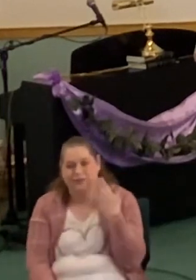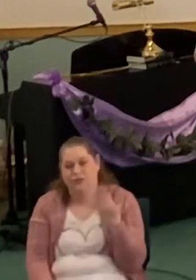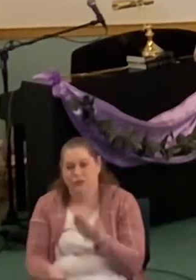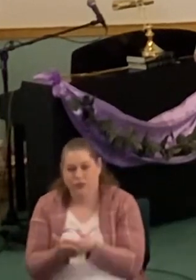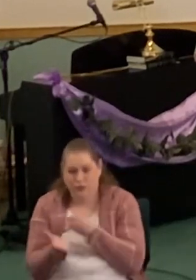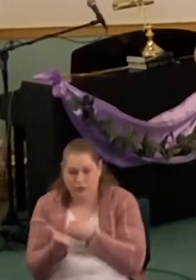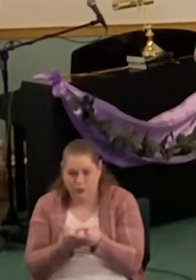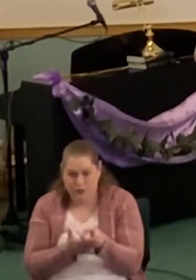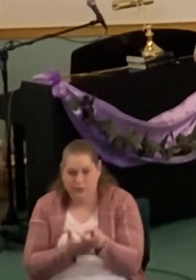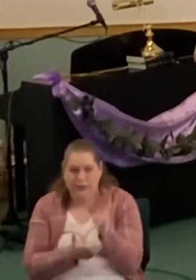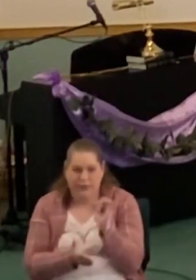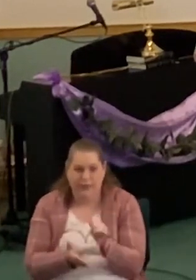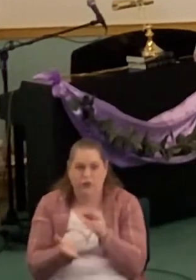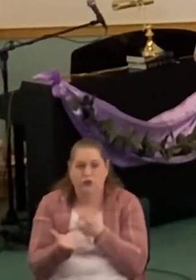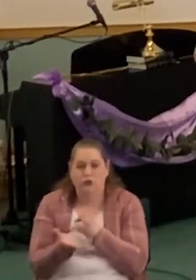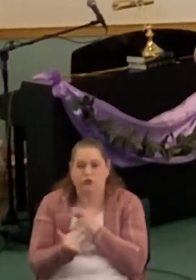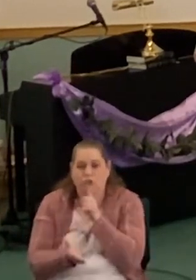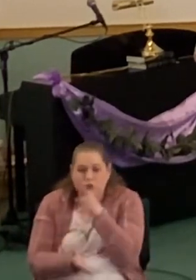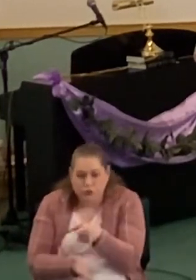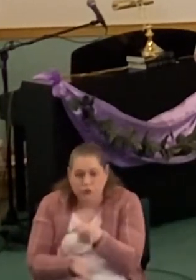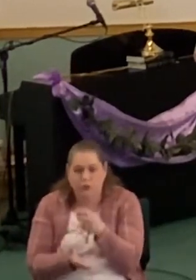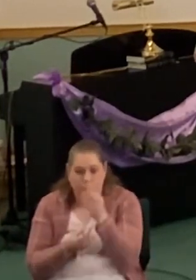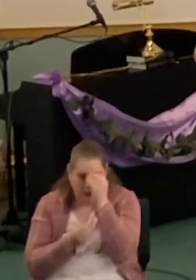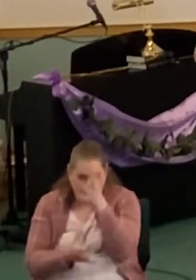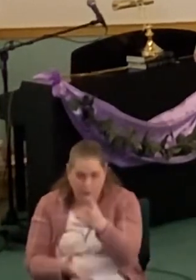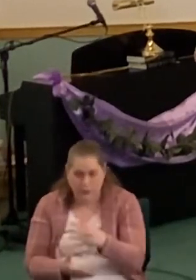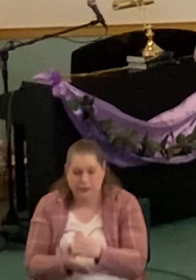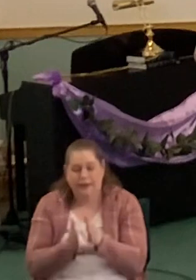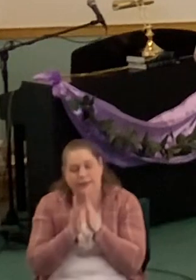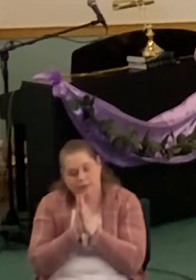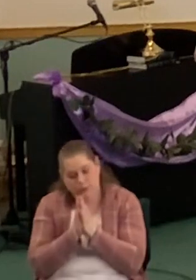true news. Let's pray.